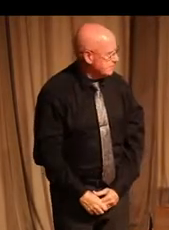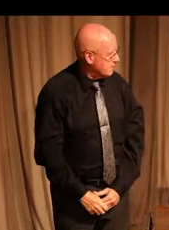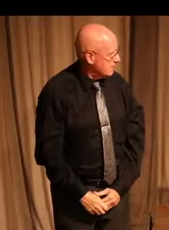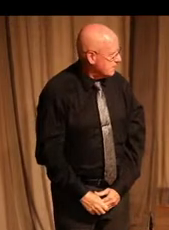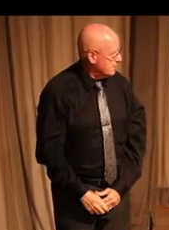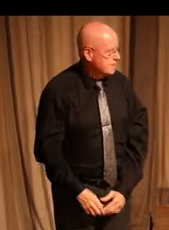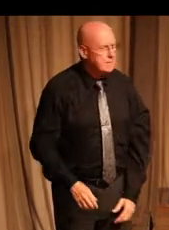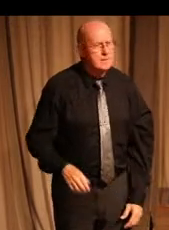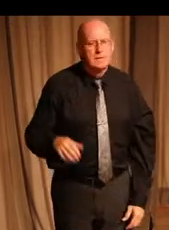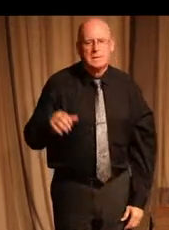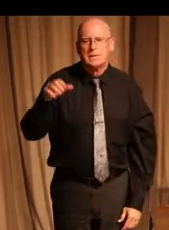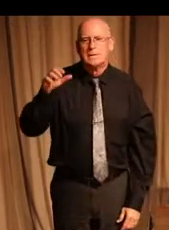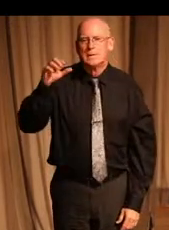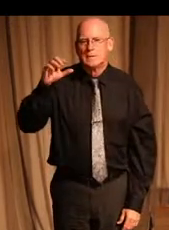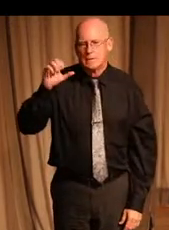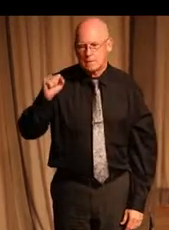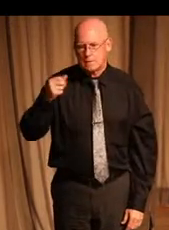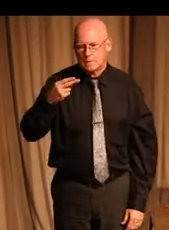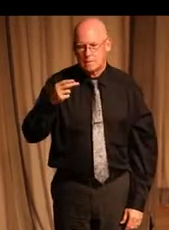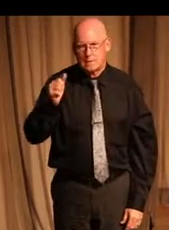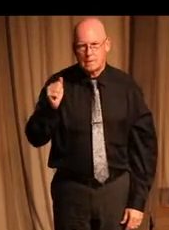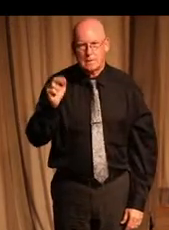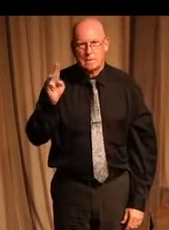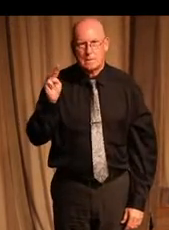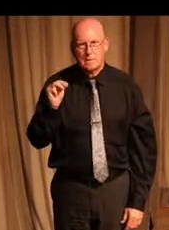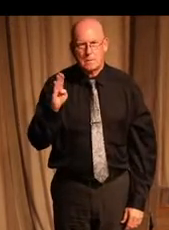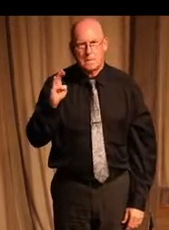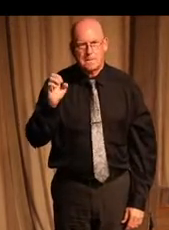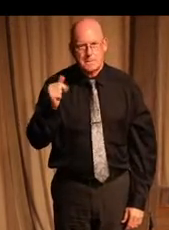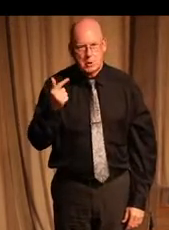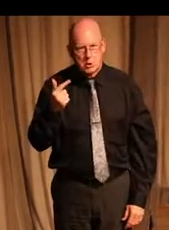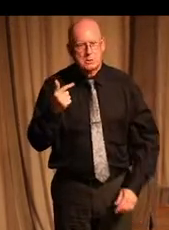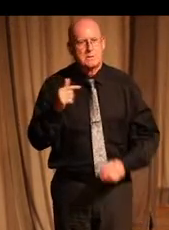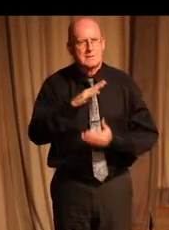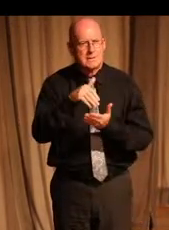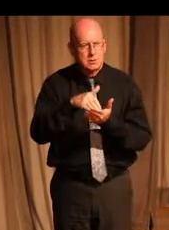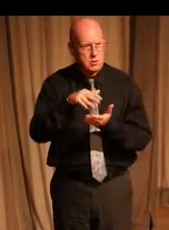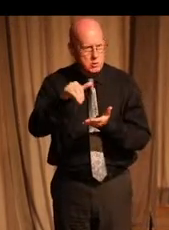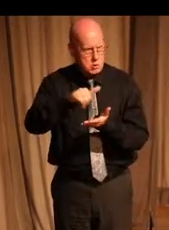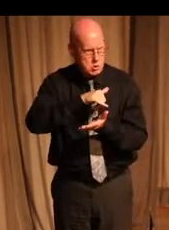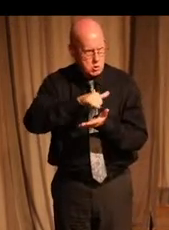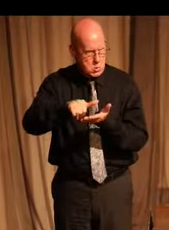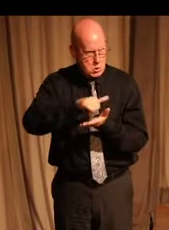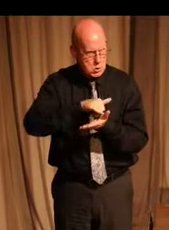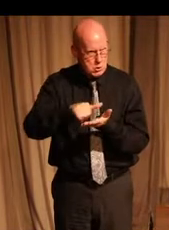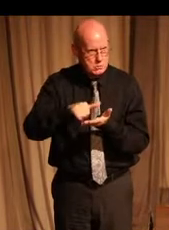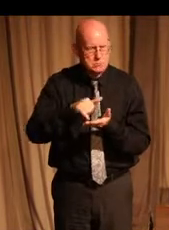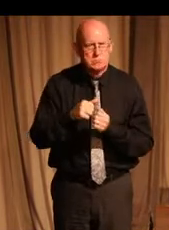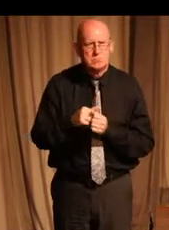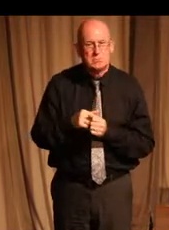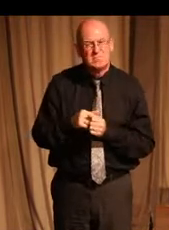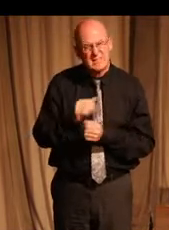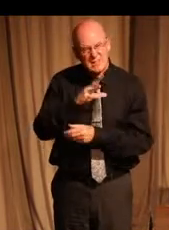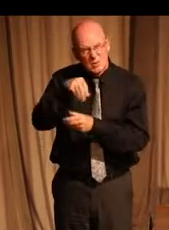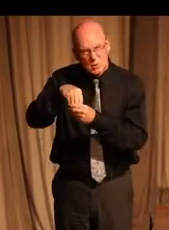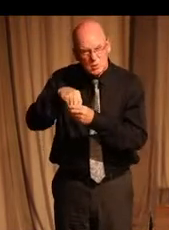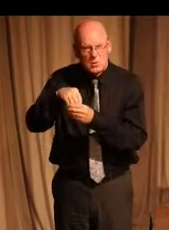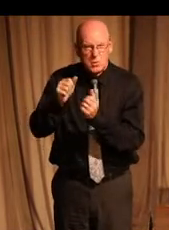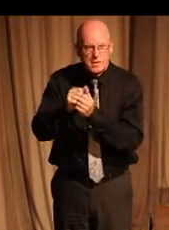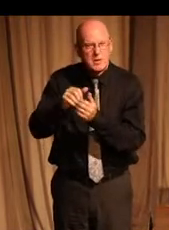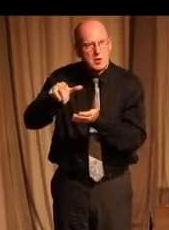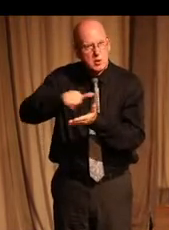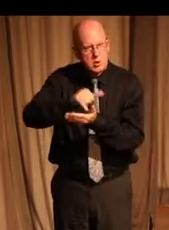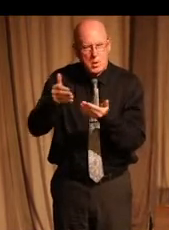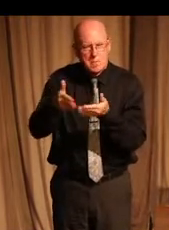mean, I think the Schomburg Center is a perfect example, right? In New York, and I mean, it is part of the New York Public Library system,